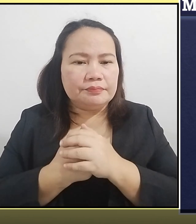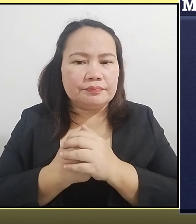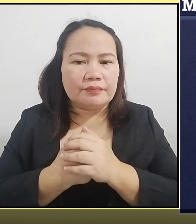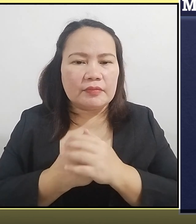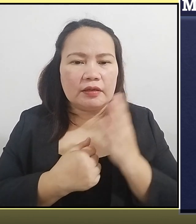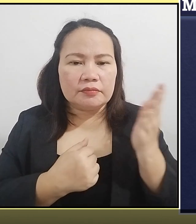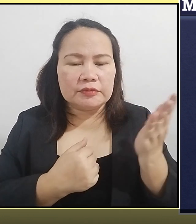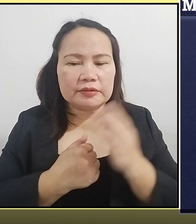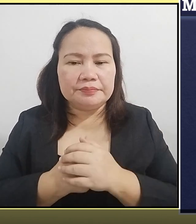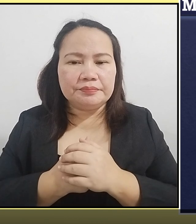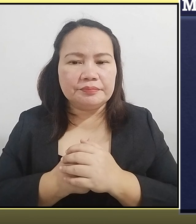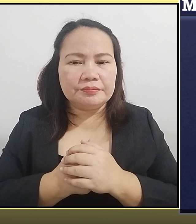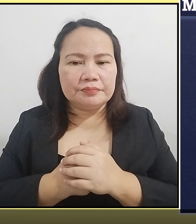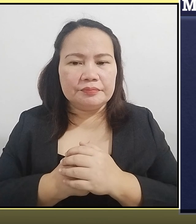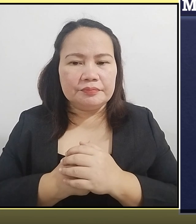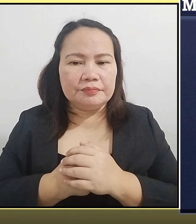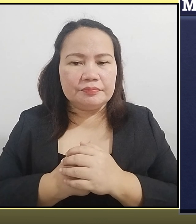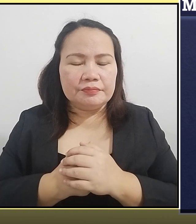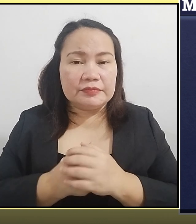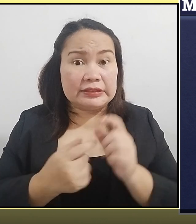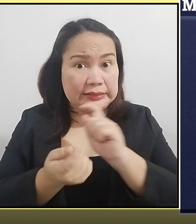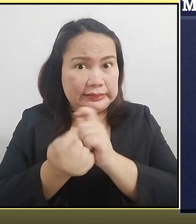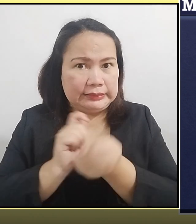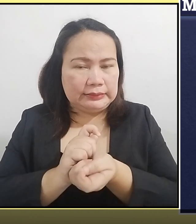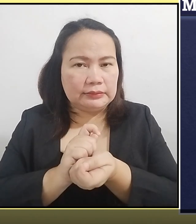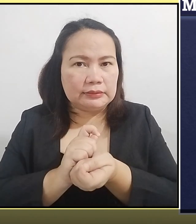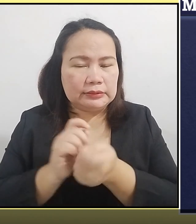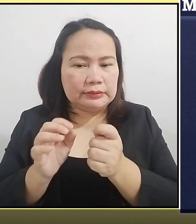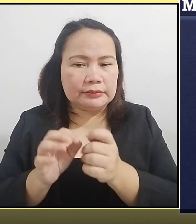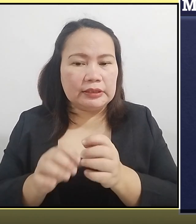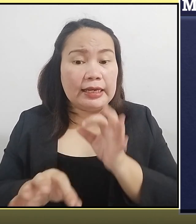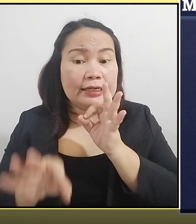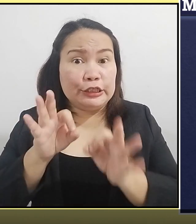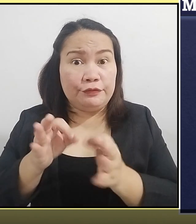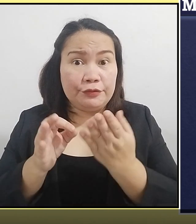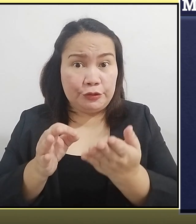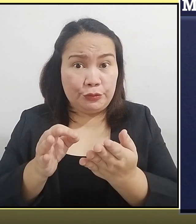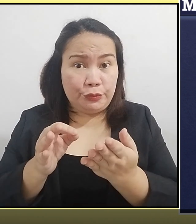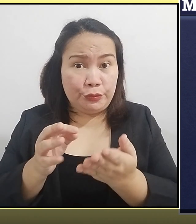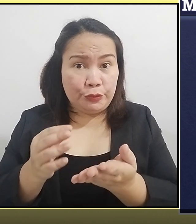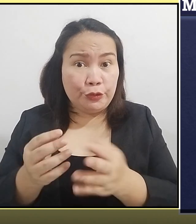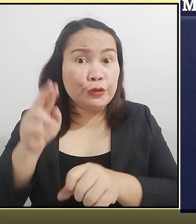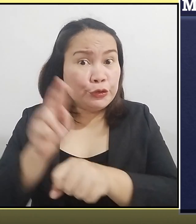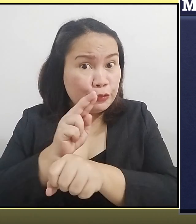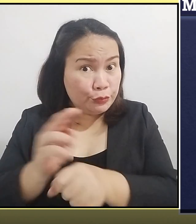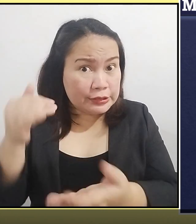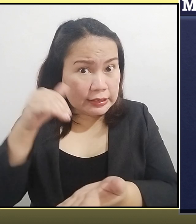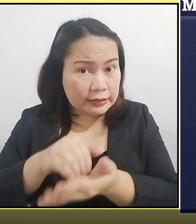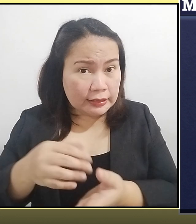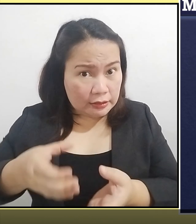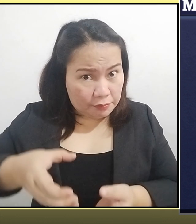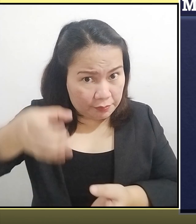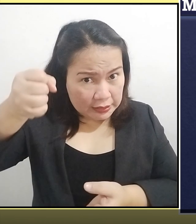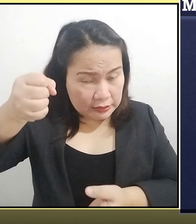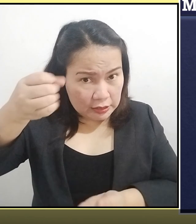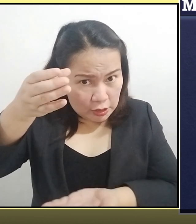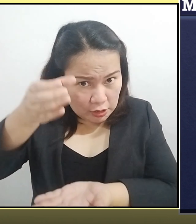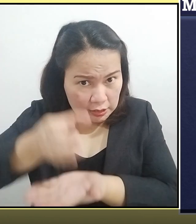your conclusion. Now, so write natin, if you recycle bottles,